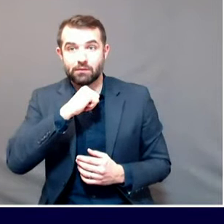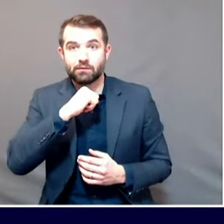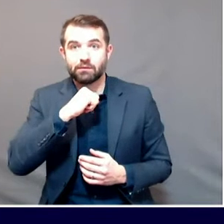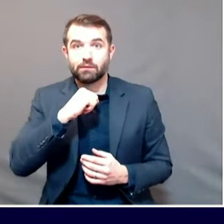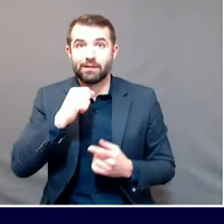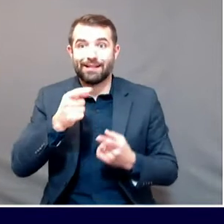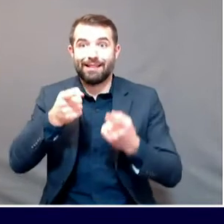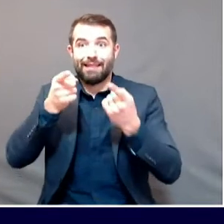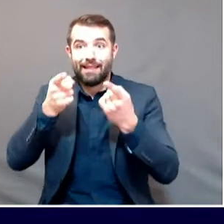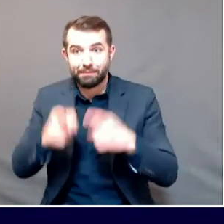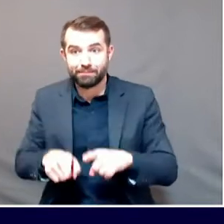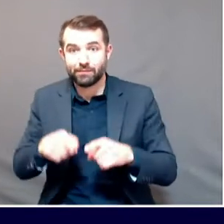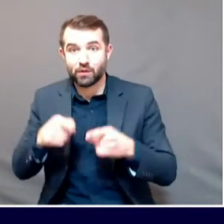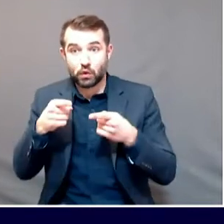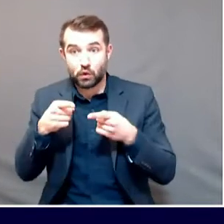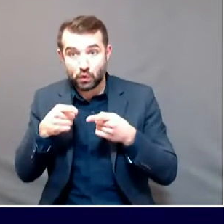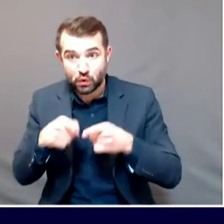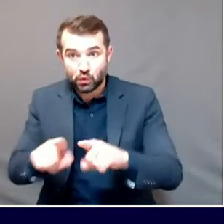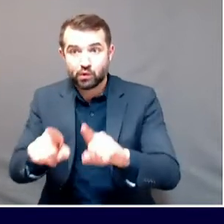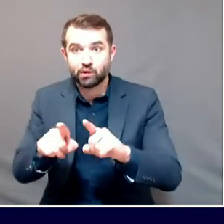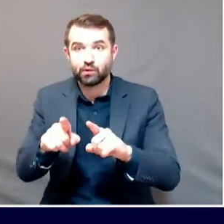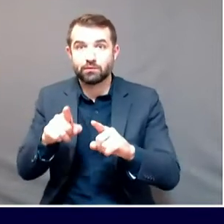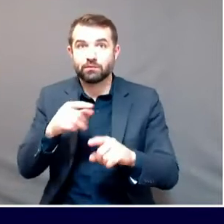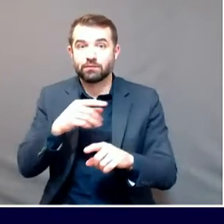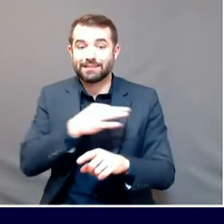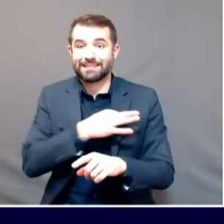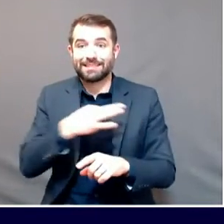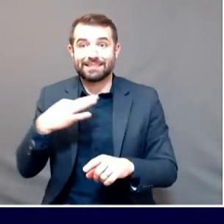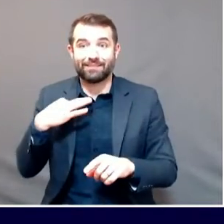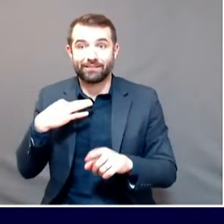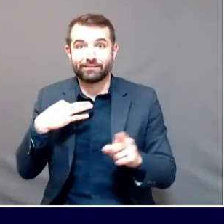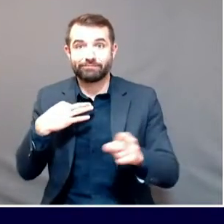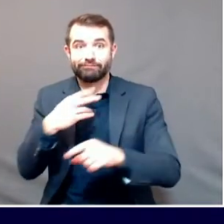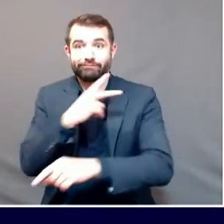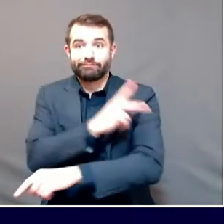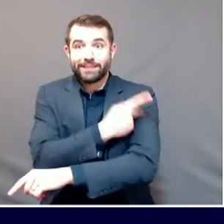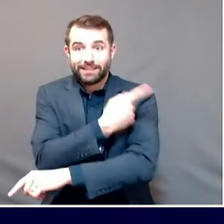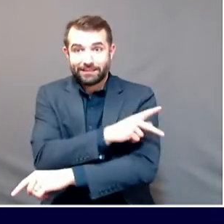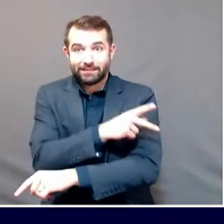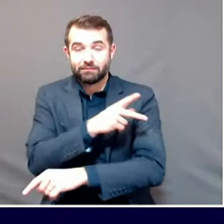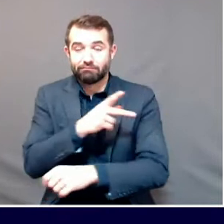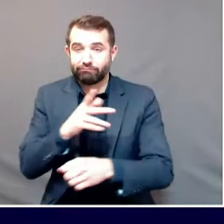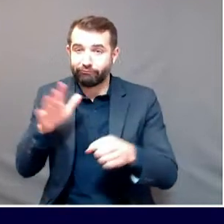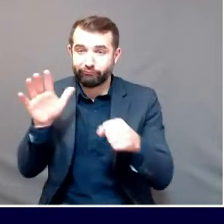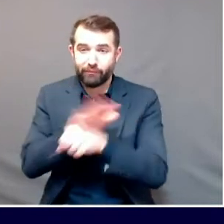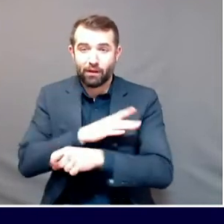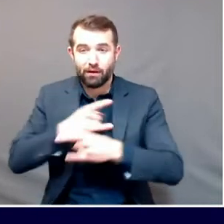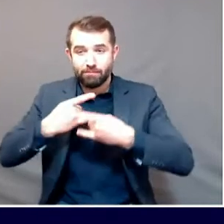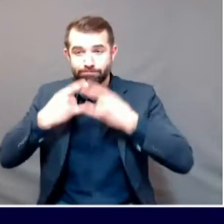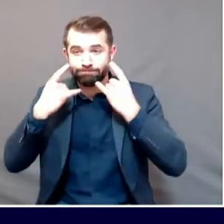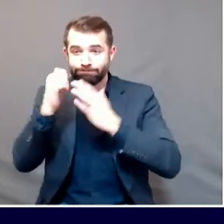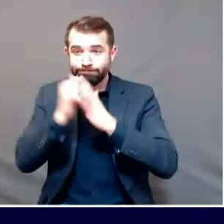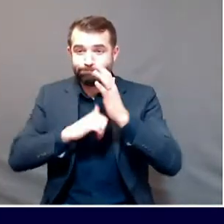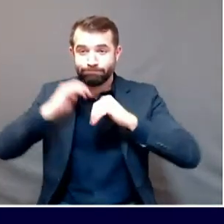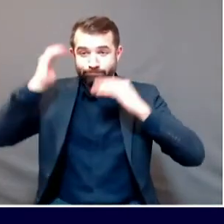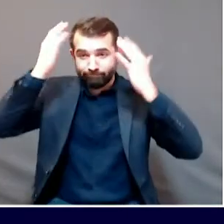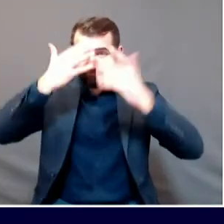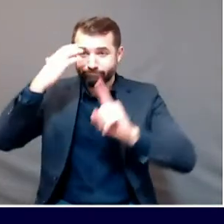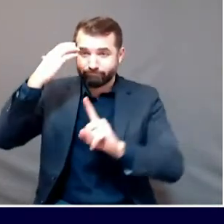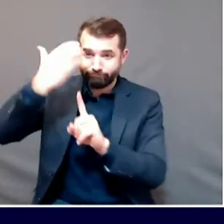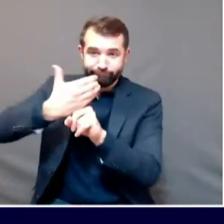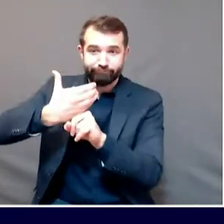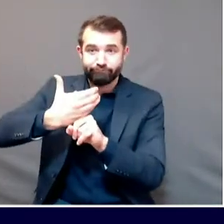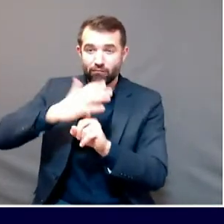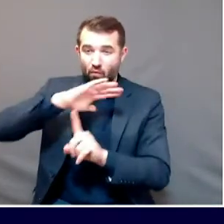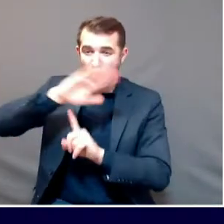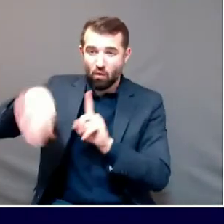occurred while staff members and patients were fully garbed in the PPE. while staff members had on their